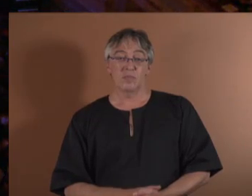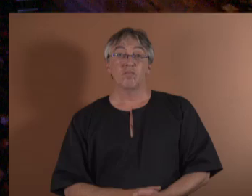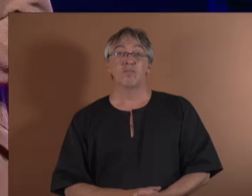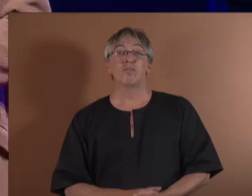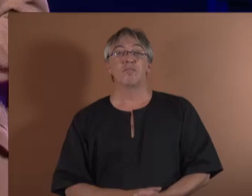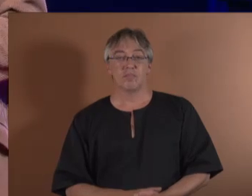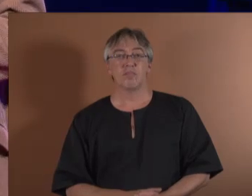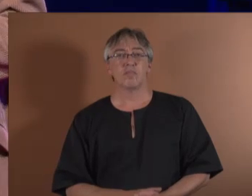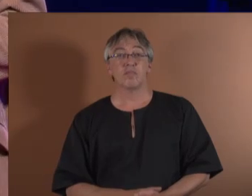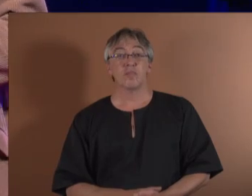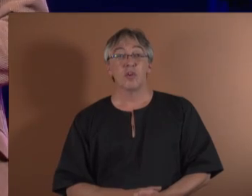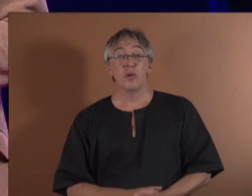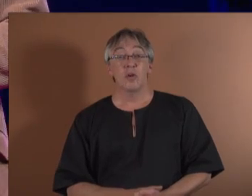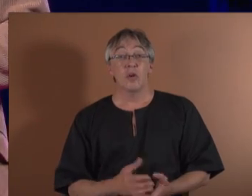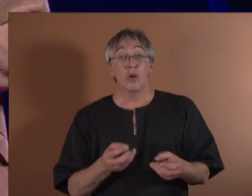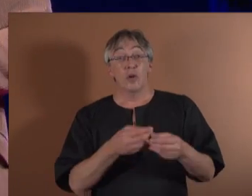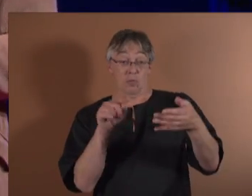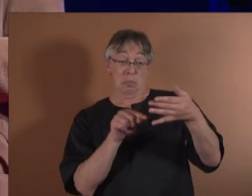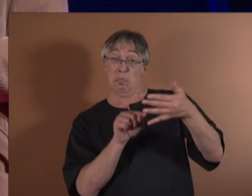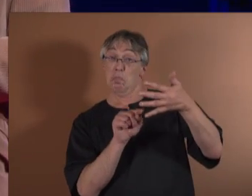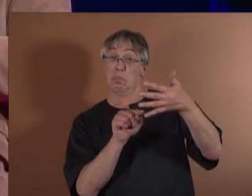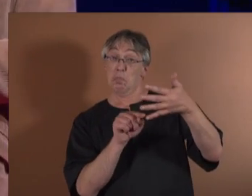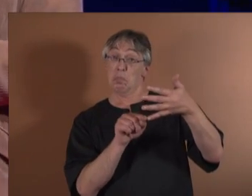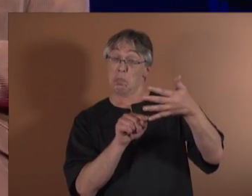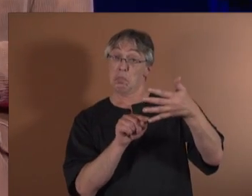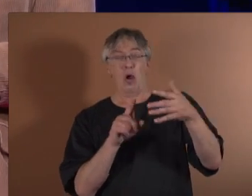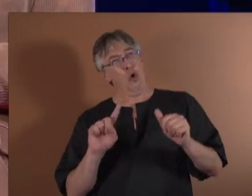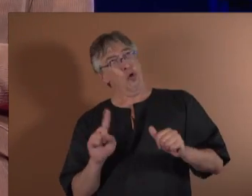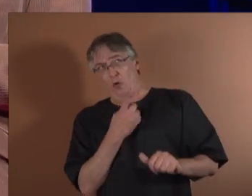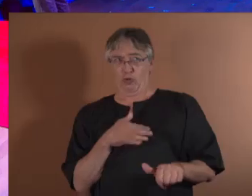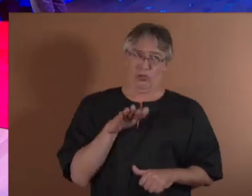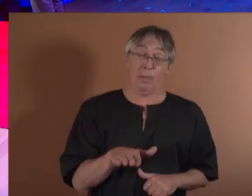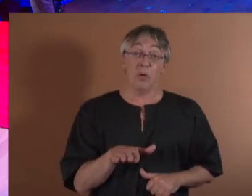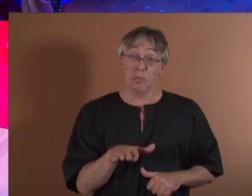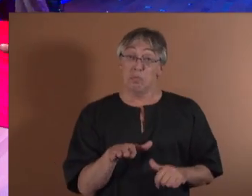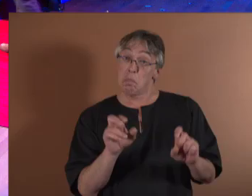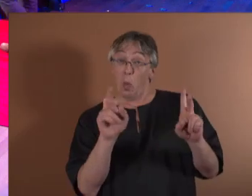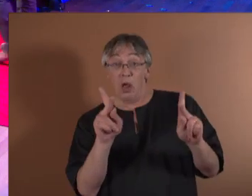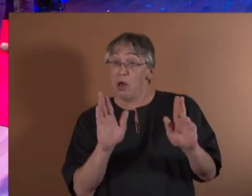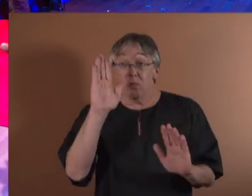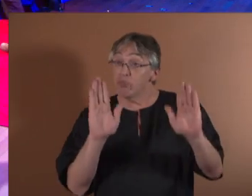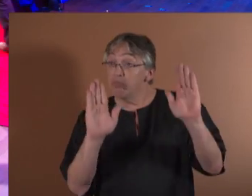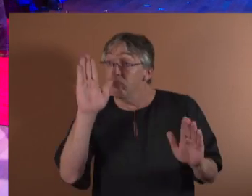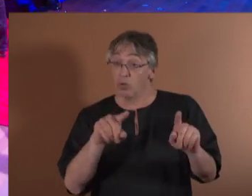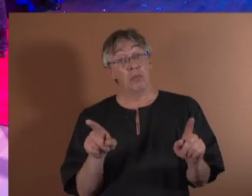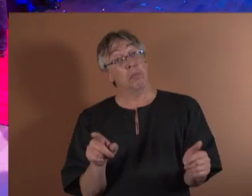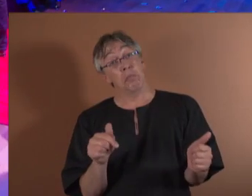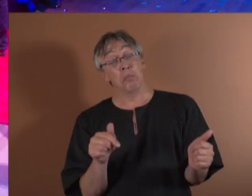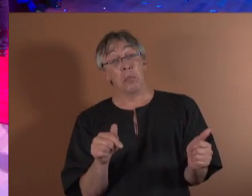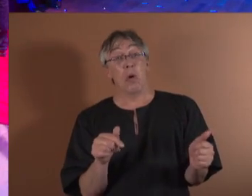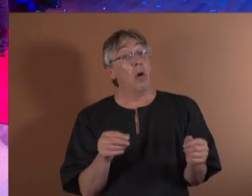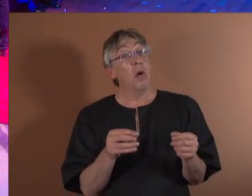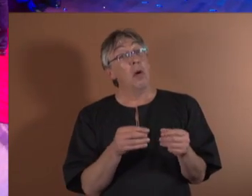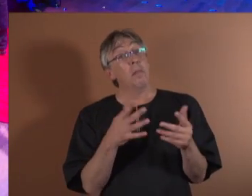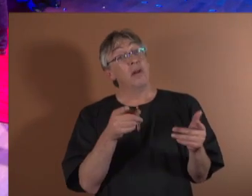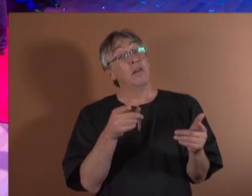So, how many of you actually came up with a reasonably trustworthy next action? I'm curious. Oh, okay, cool. How many of you at least found this a constructive 2